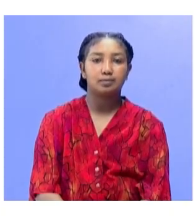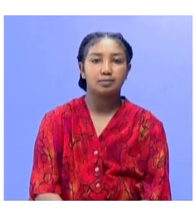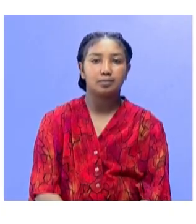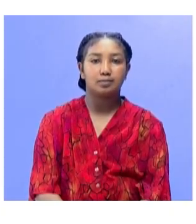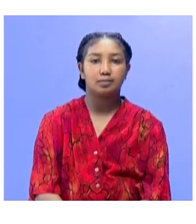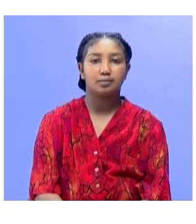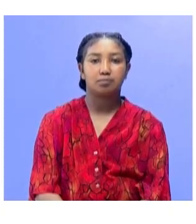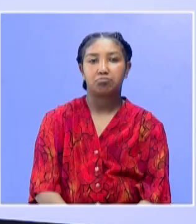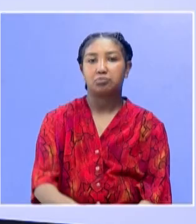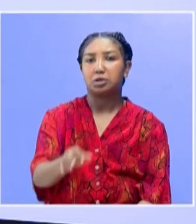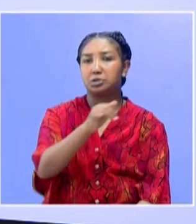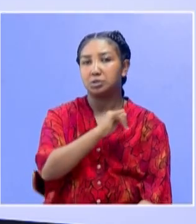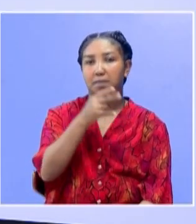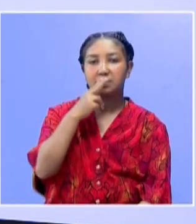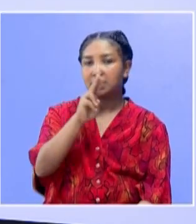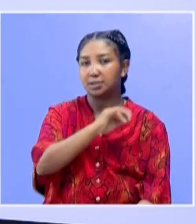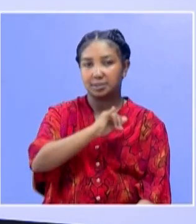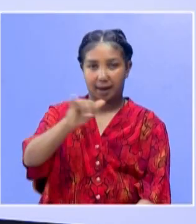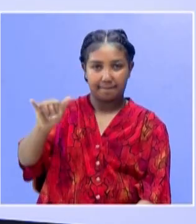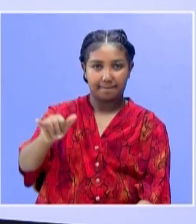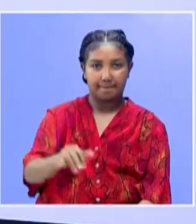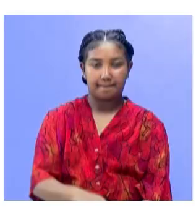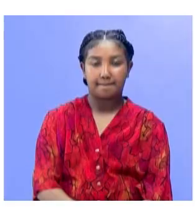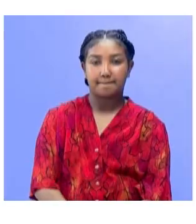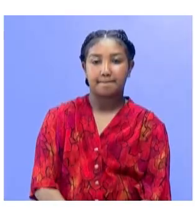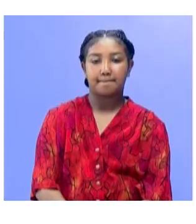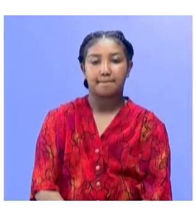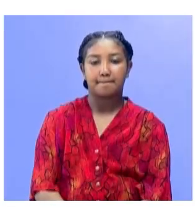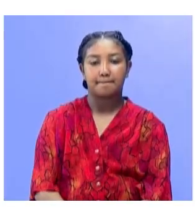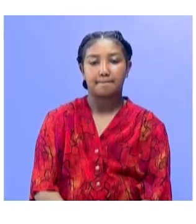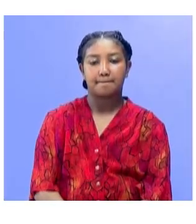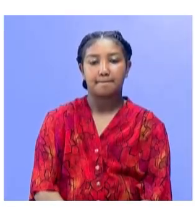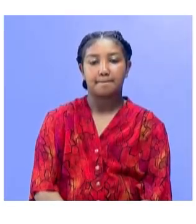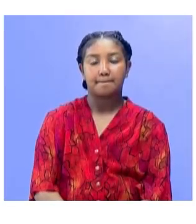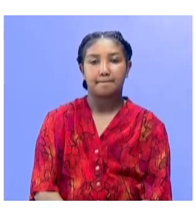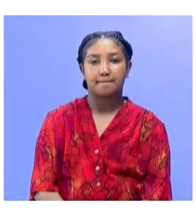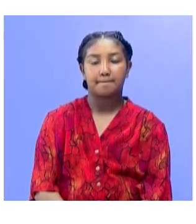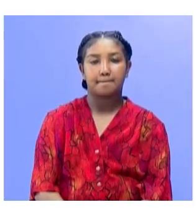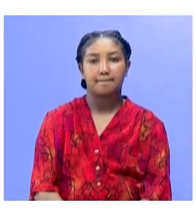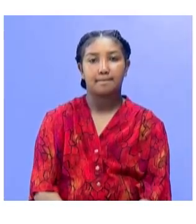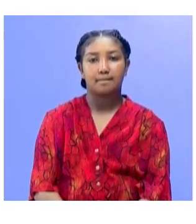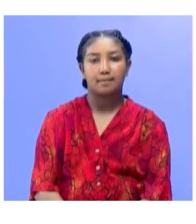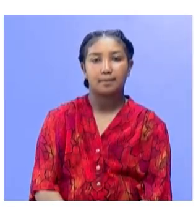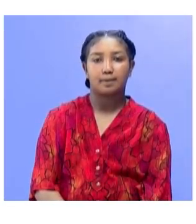We will have the same instruction. Yeah? Complete